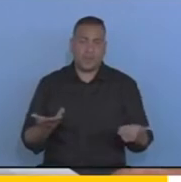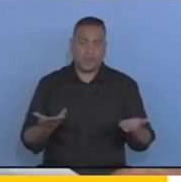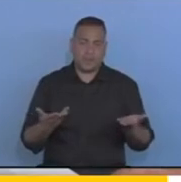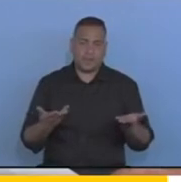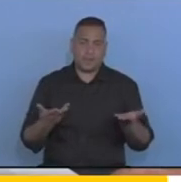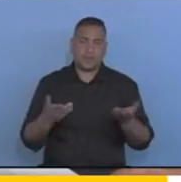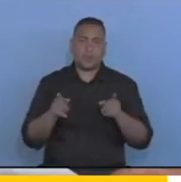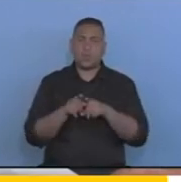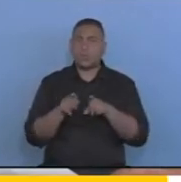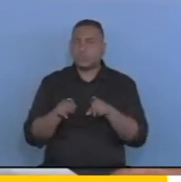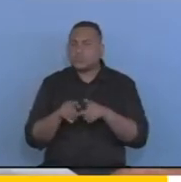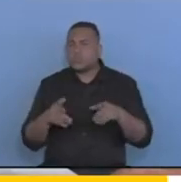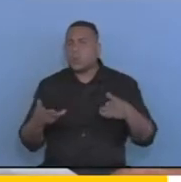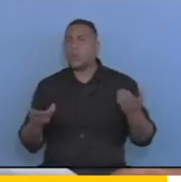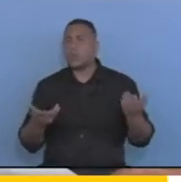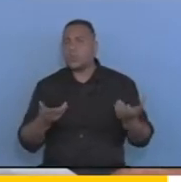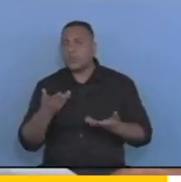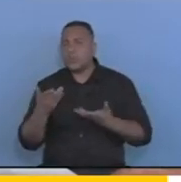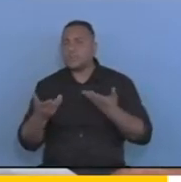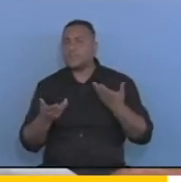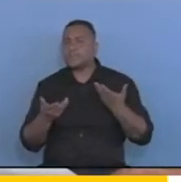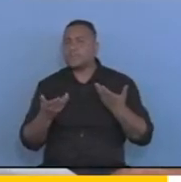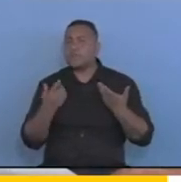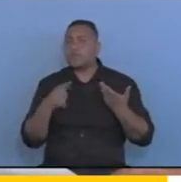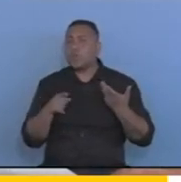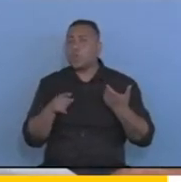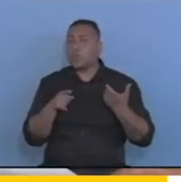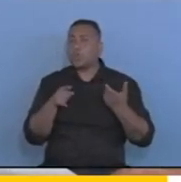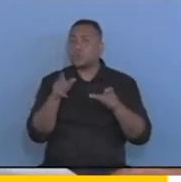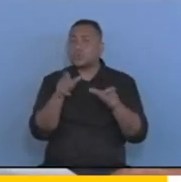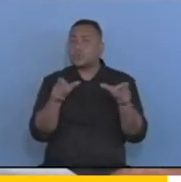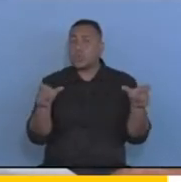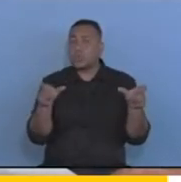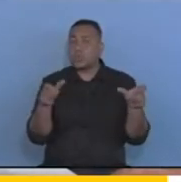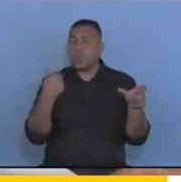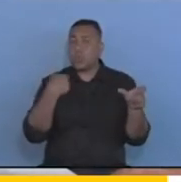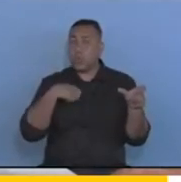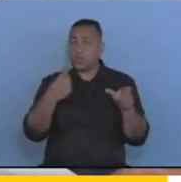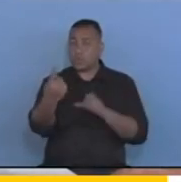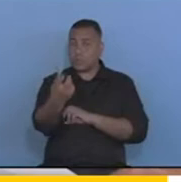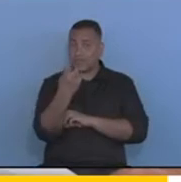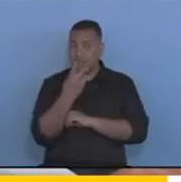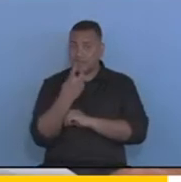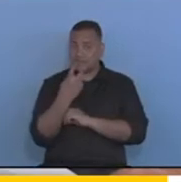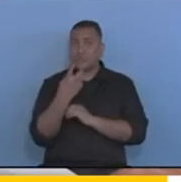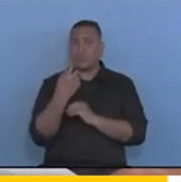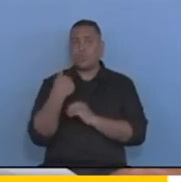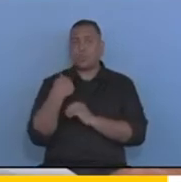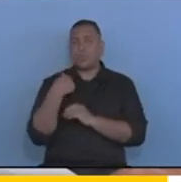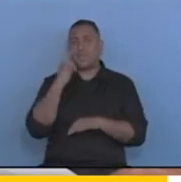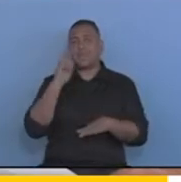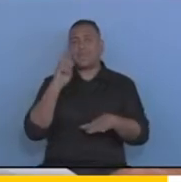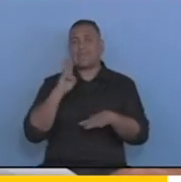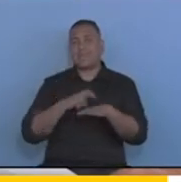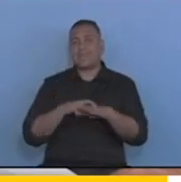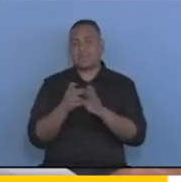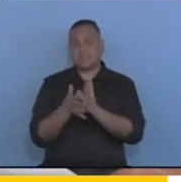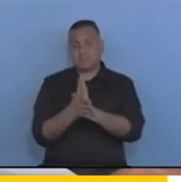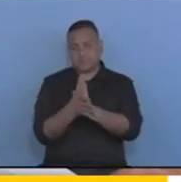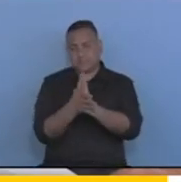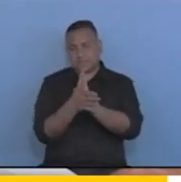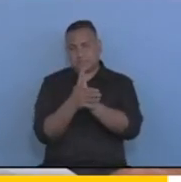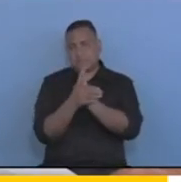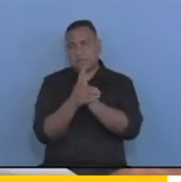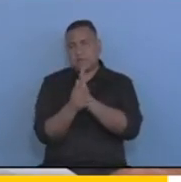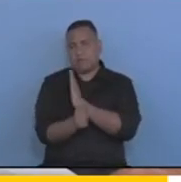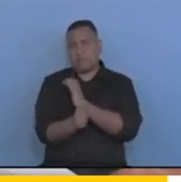for prospective students out there, that we do need skilled artisans in our country,